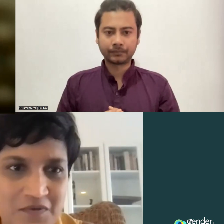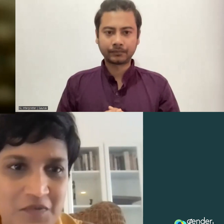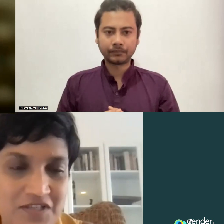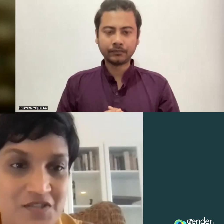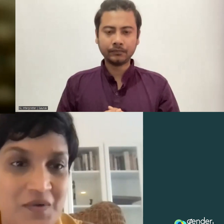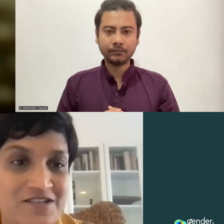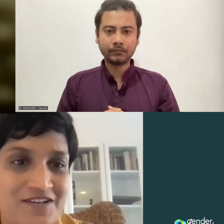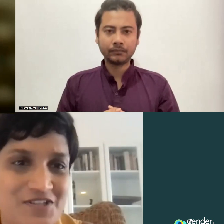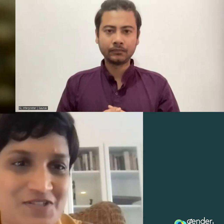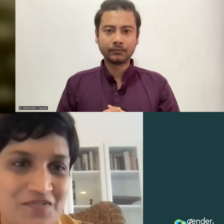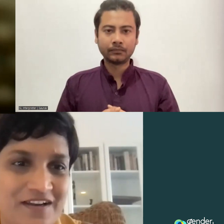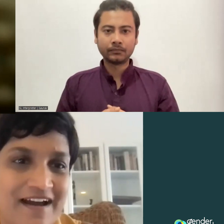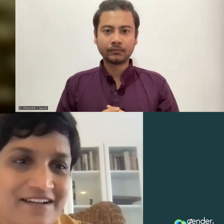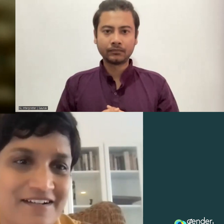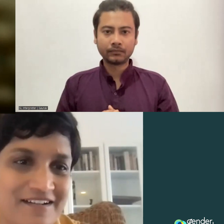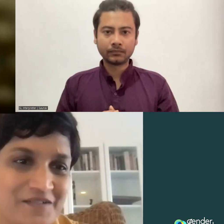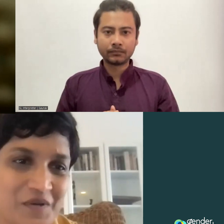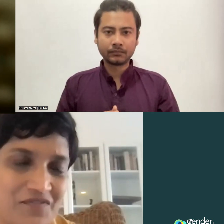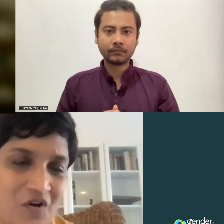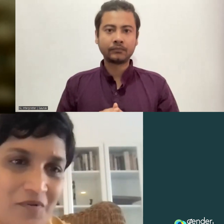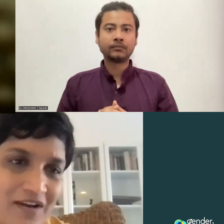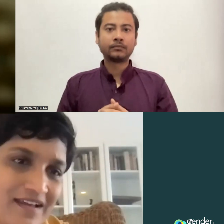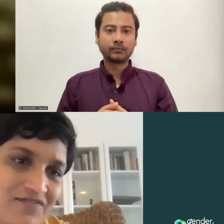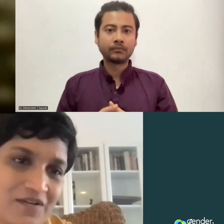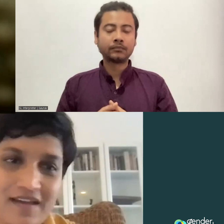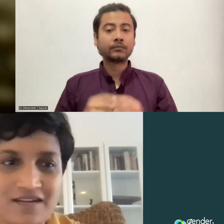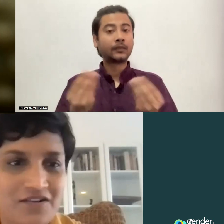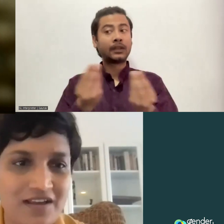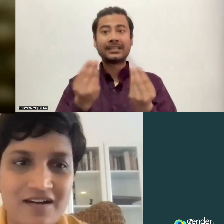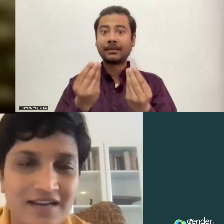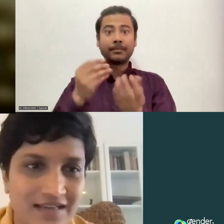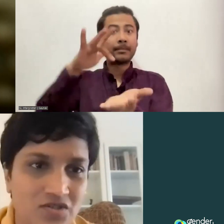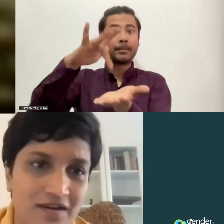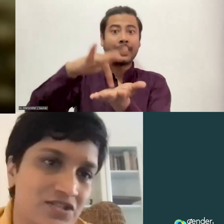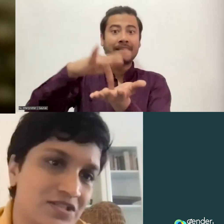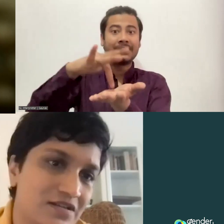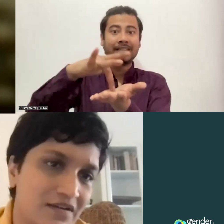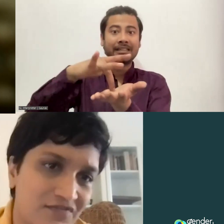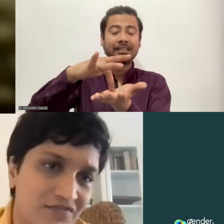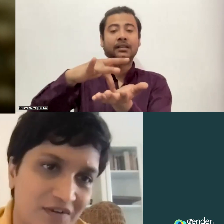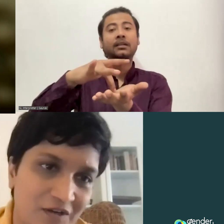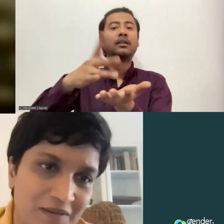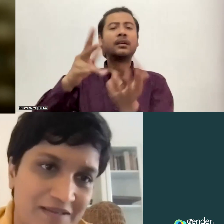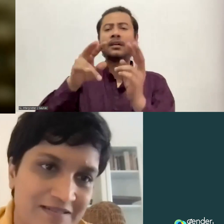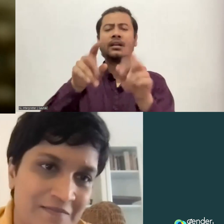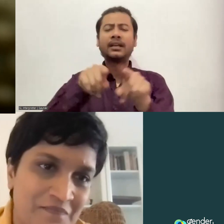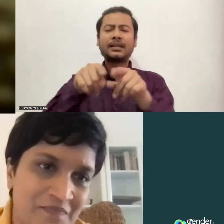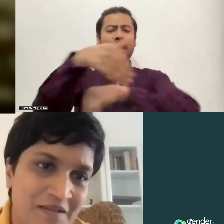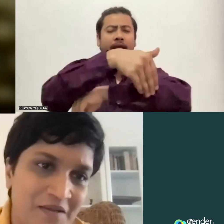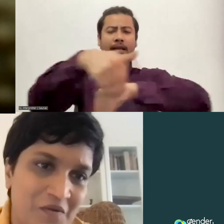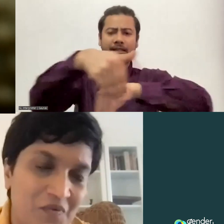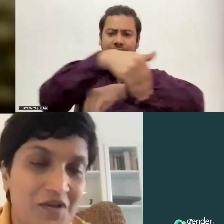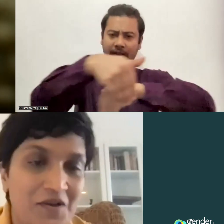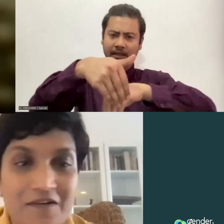areas of work which are so entrenched in sort of that hierarchical way of operating. If you look at a regular architecture and engineering firm, and we're not